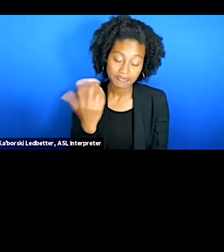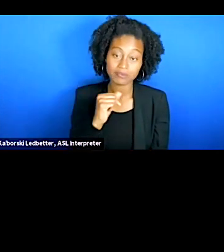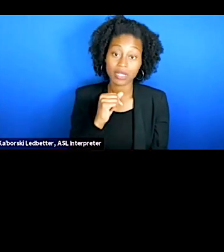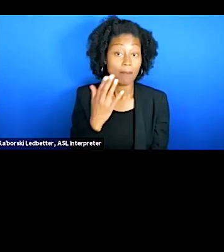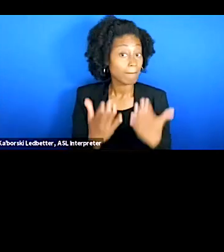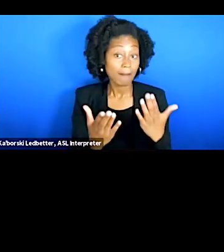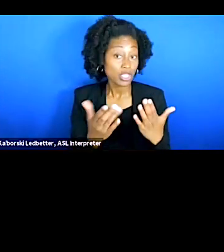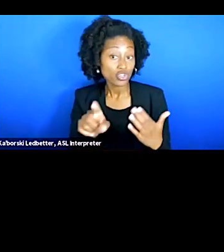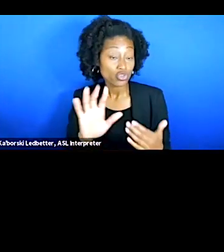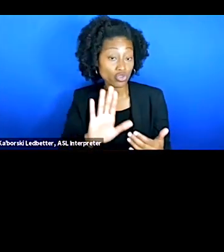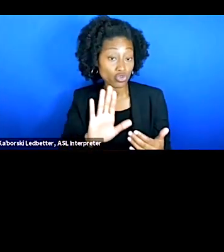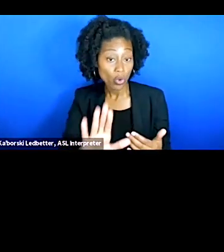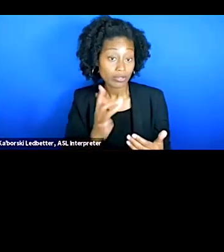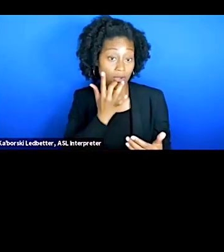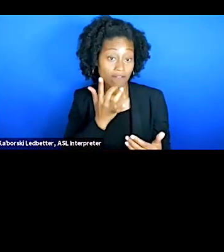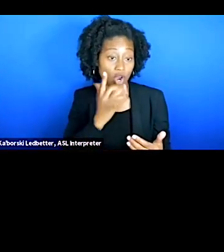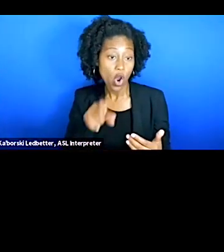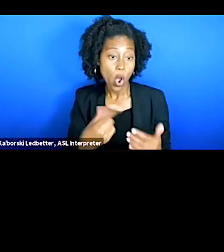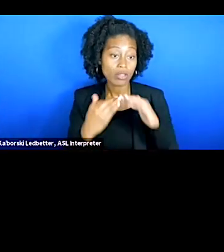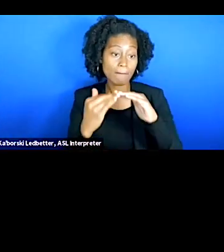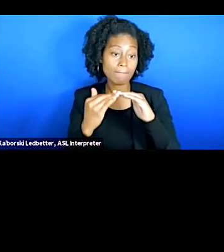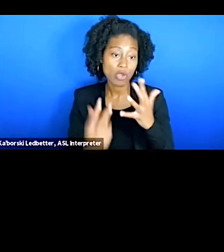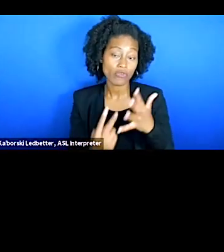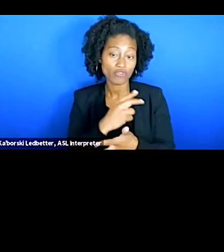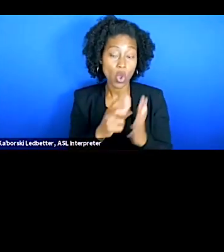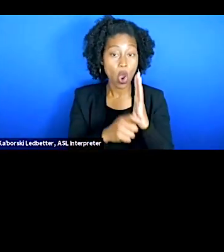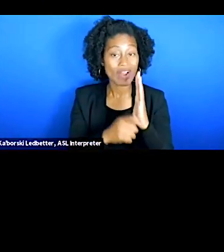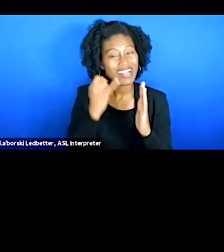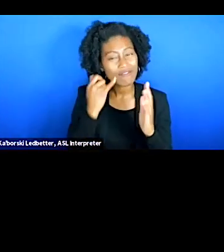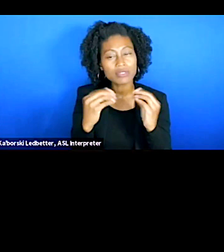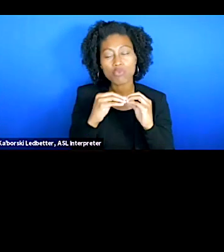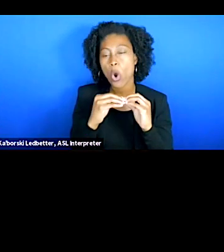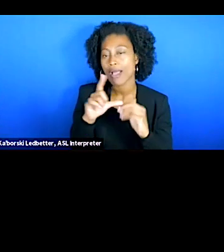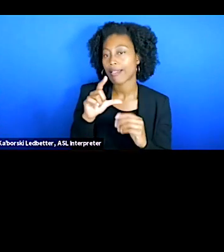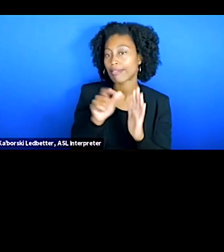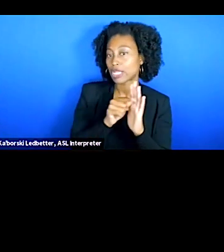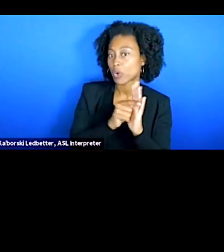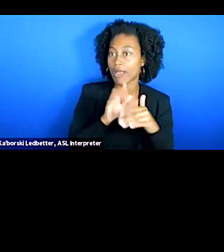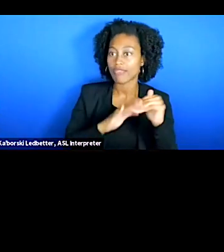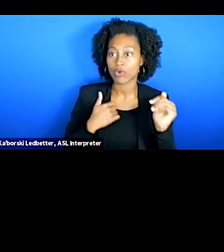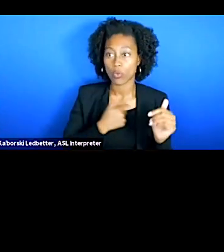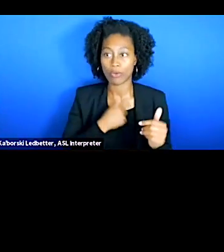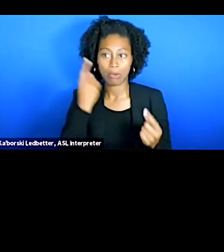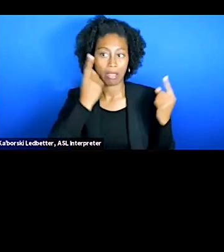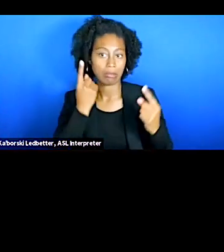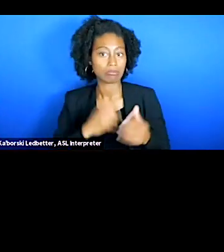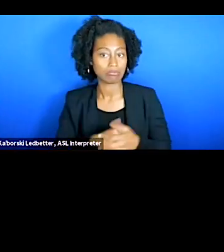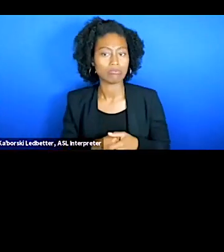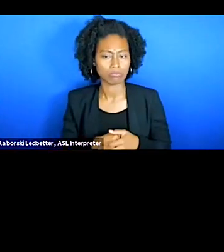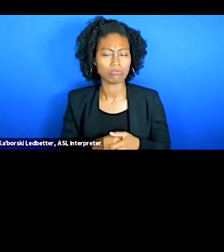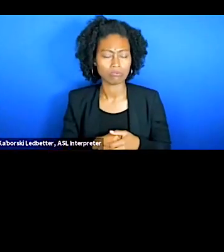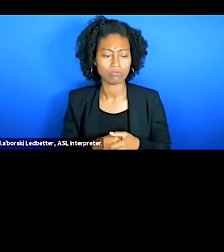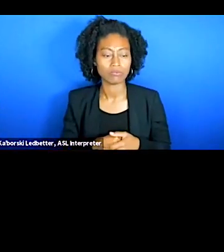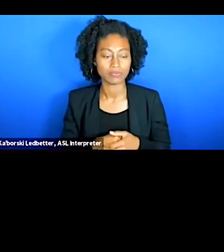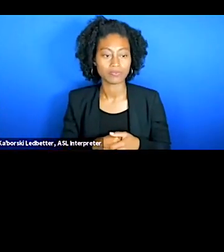include peer-reviewed articles if it's an area that has more literature than what we were looking at. This